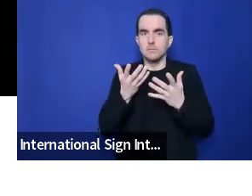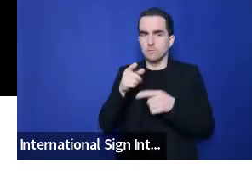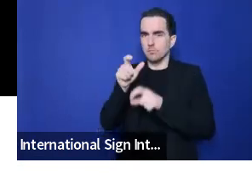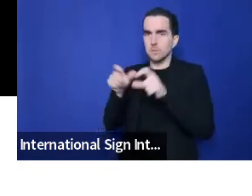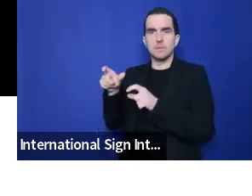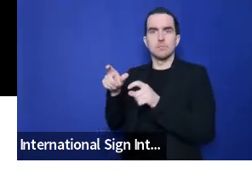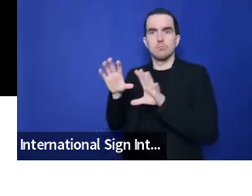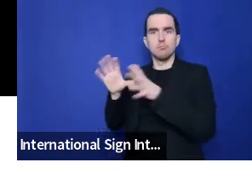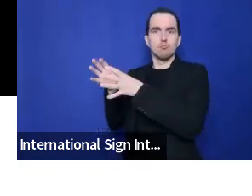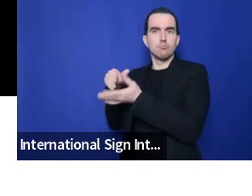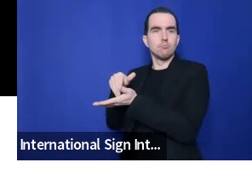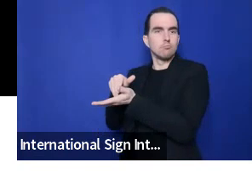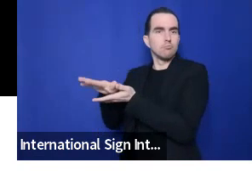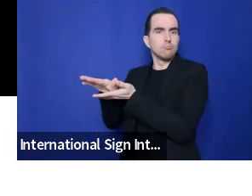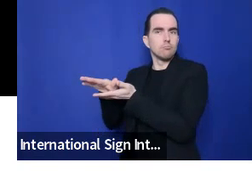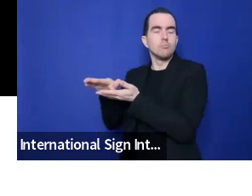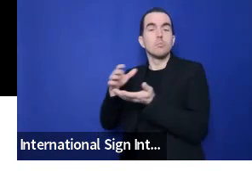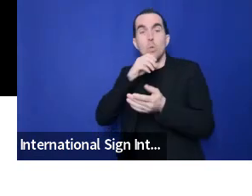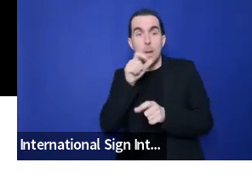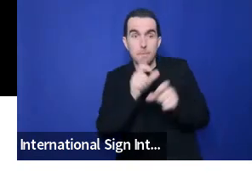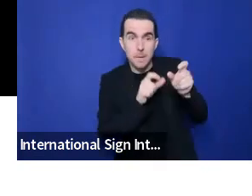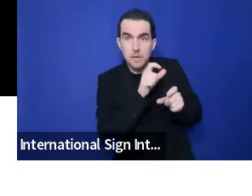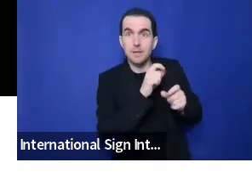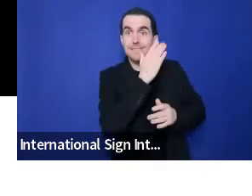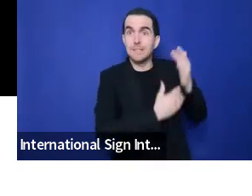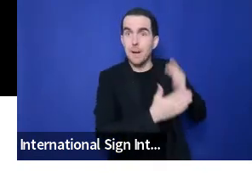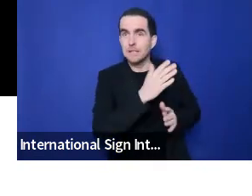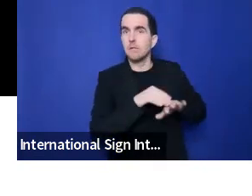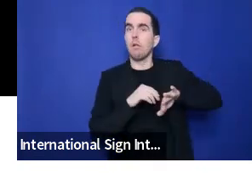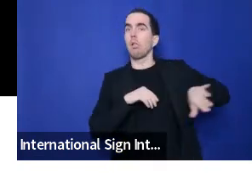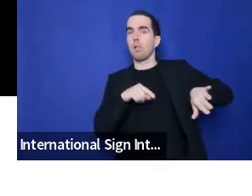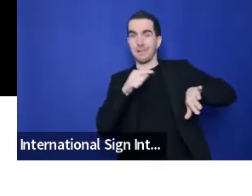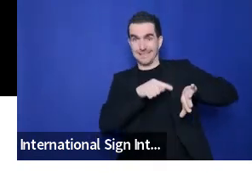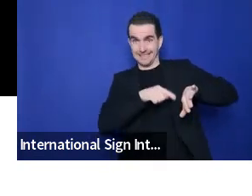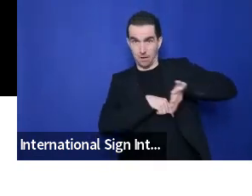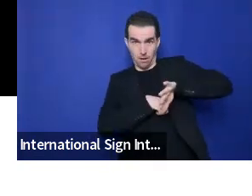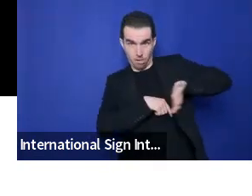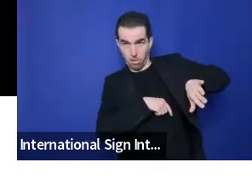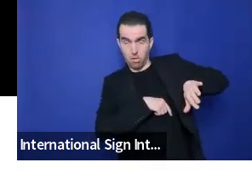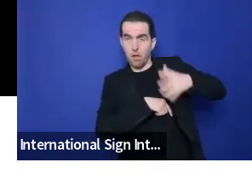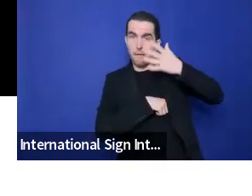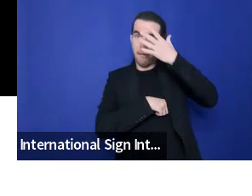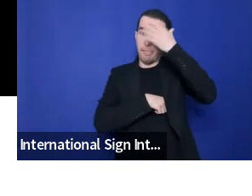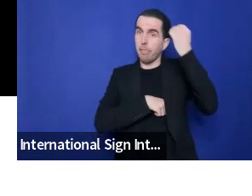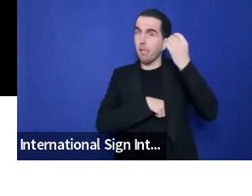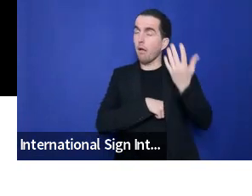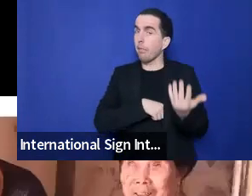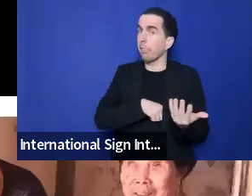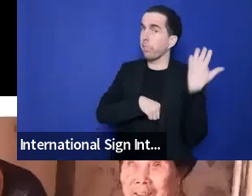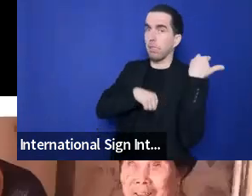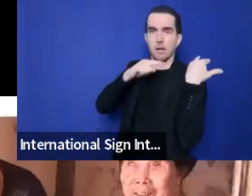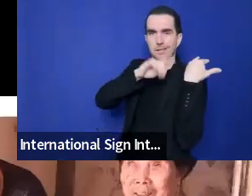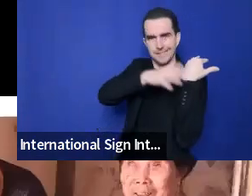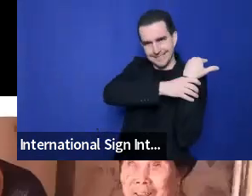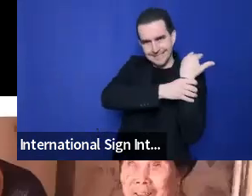comprehensive services for disadvantaged people, including income security. So the club provide loans